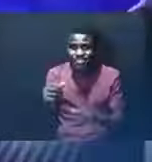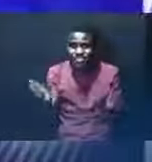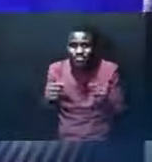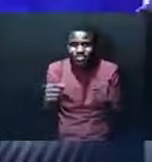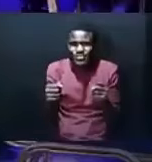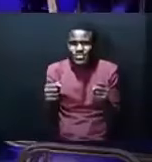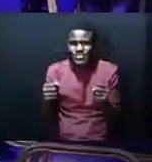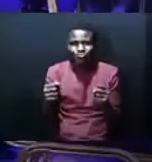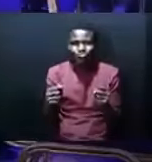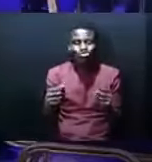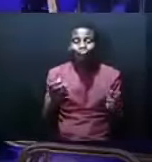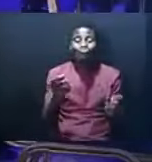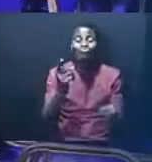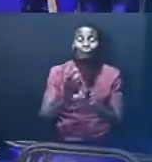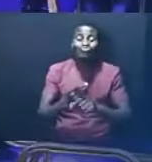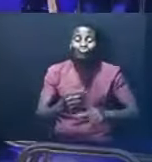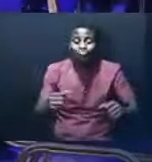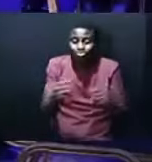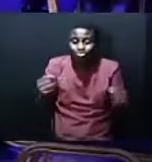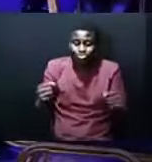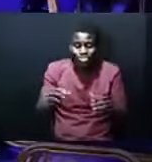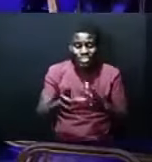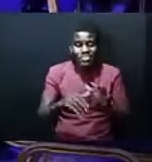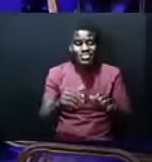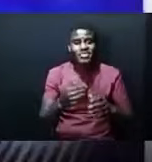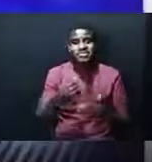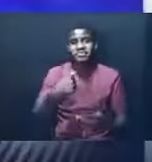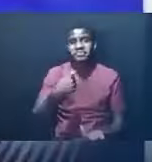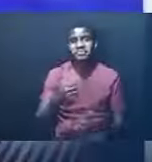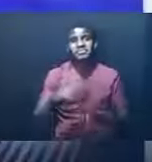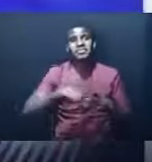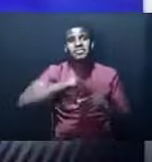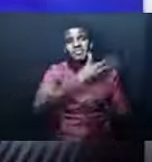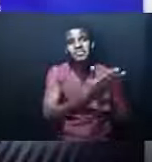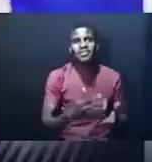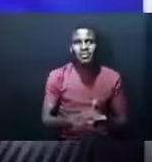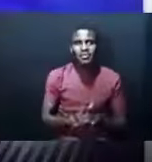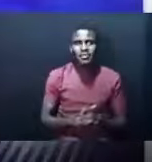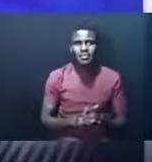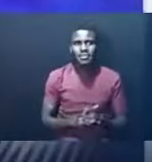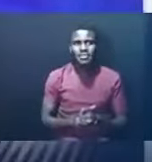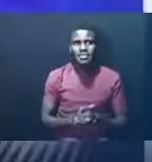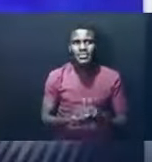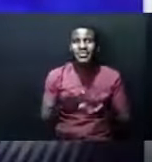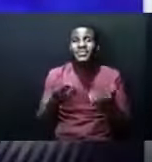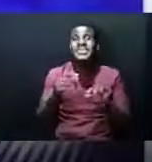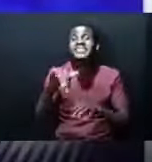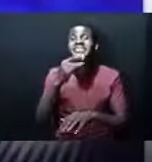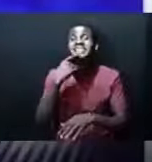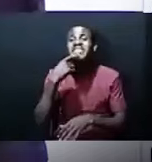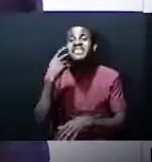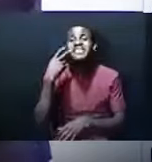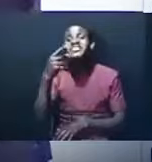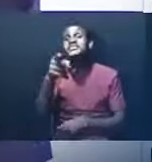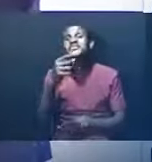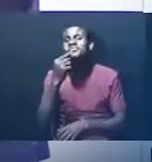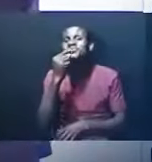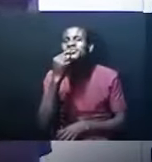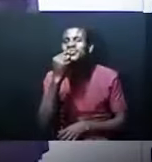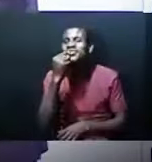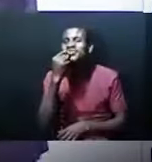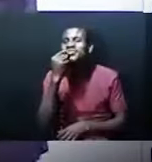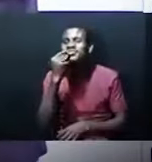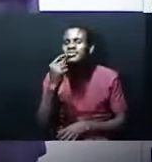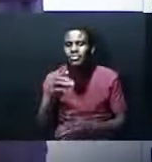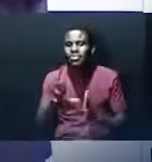just push it aside. Because once they say, look at his mouth. This thing